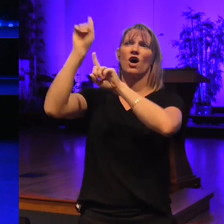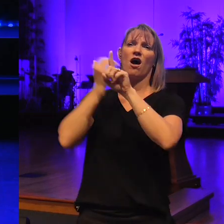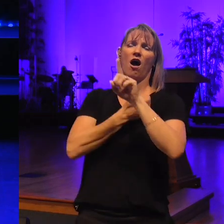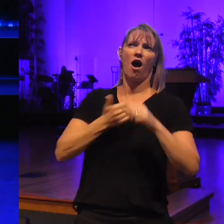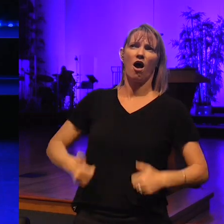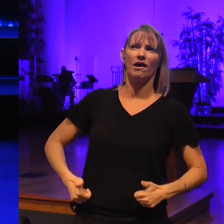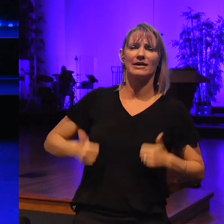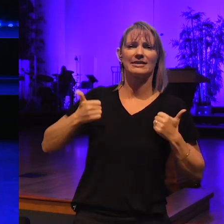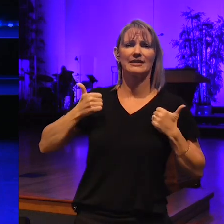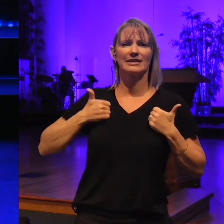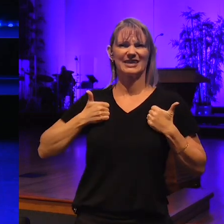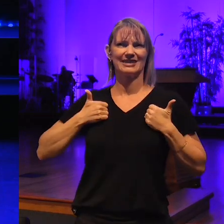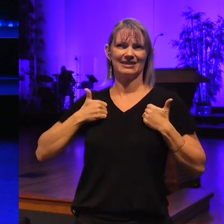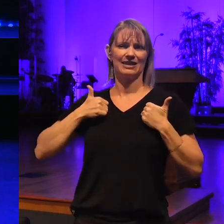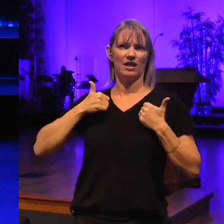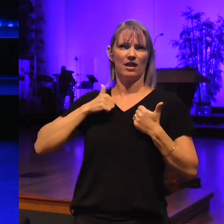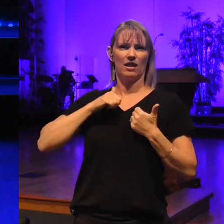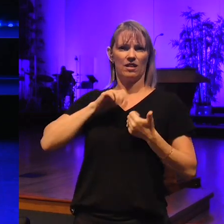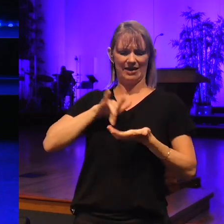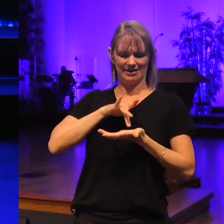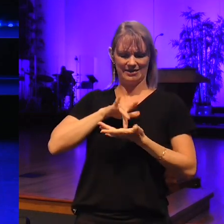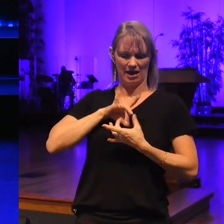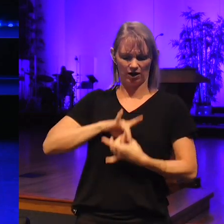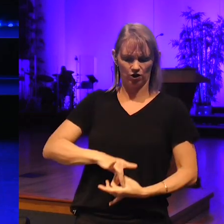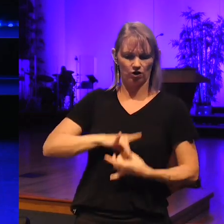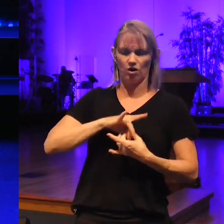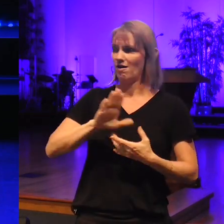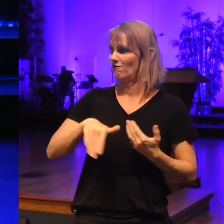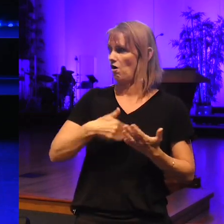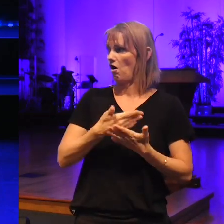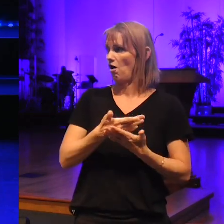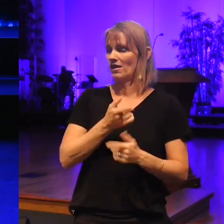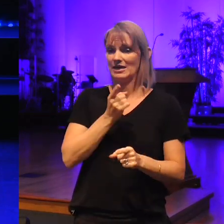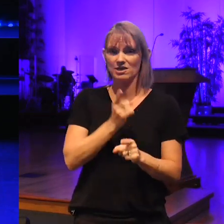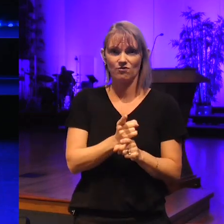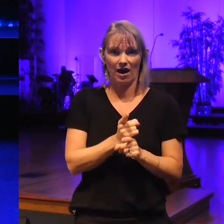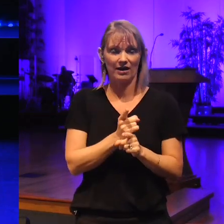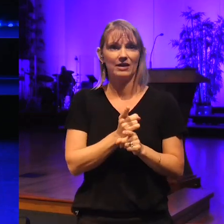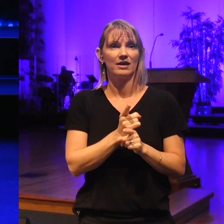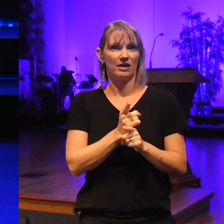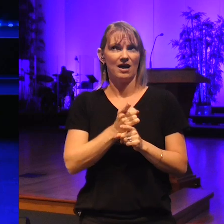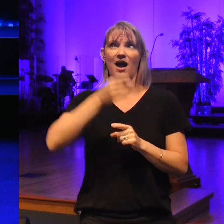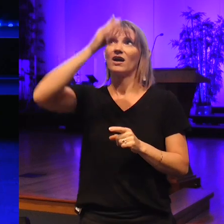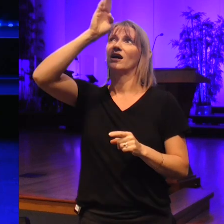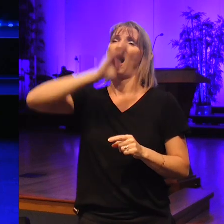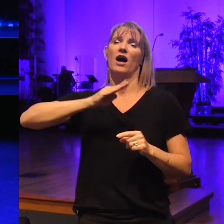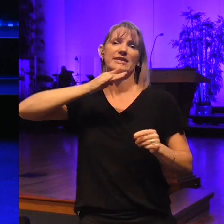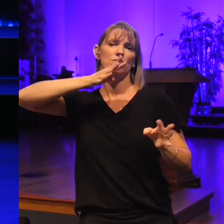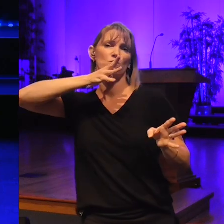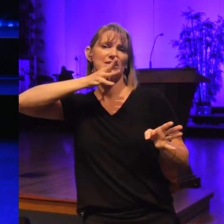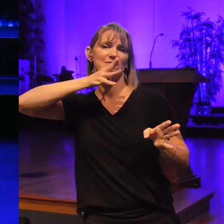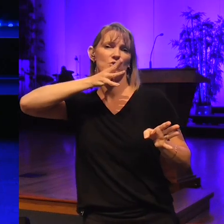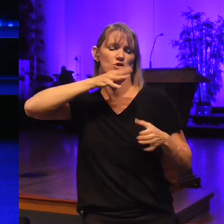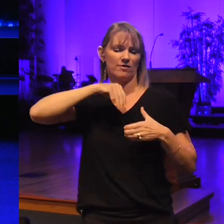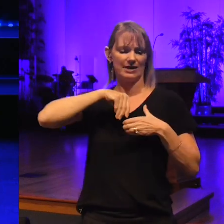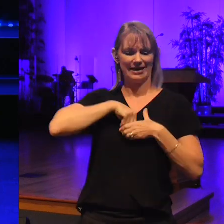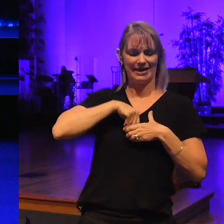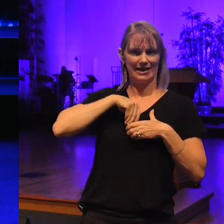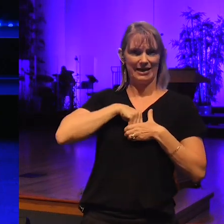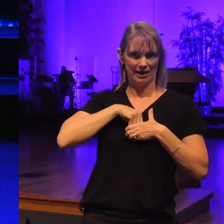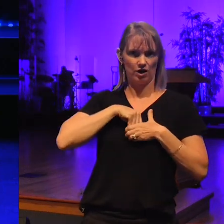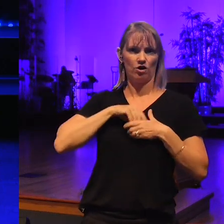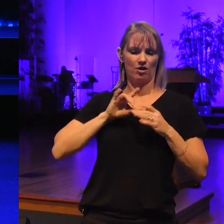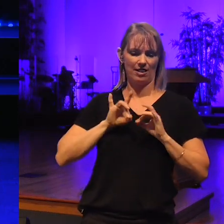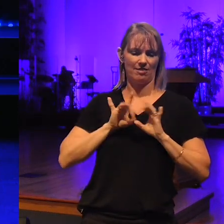the core of our all that is right, the echo of God's whisper, the inner spiritual